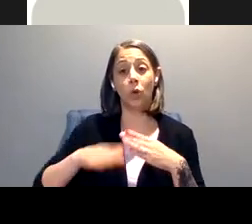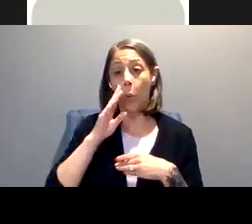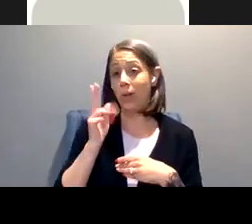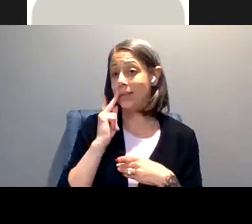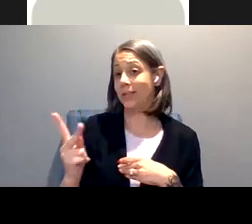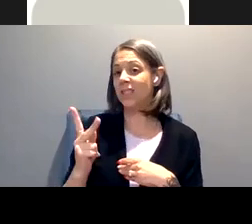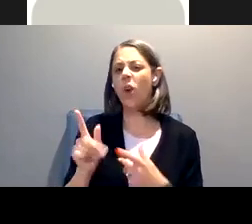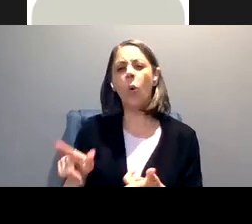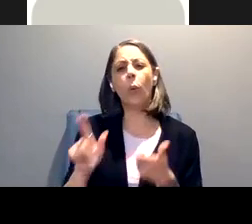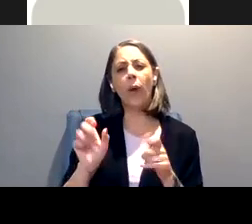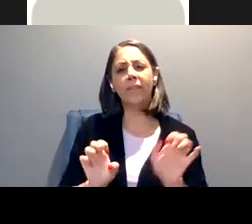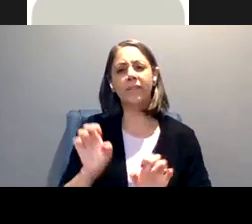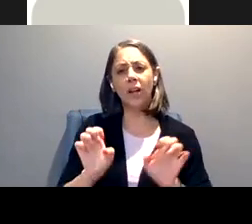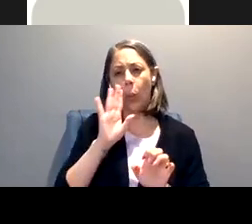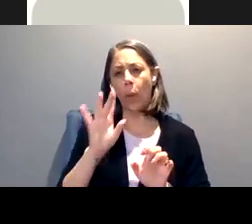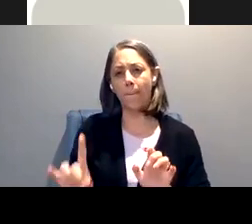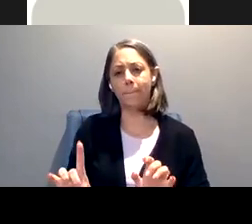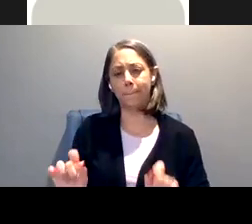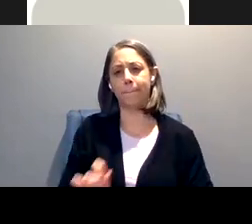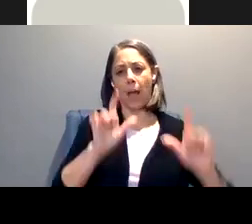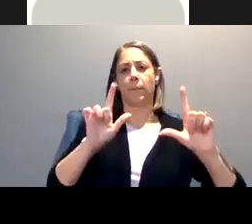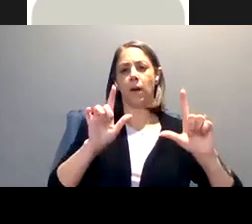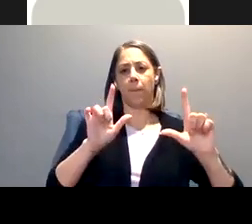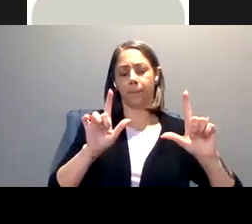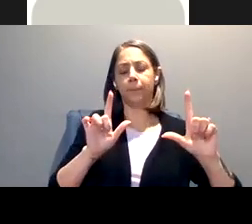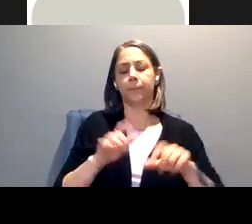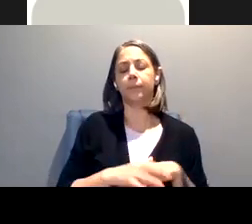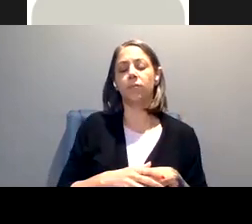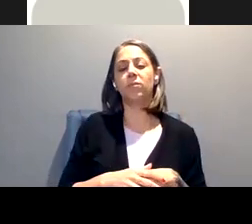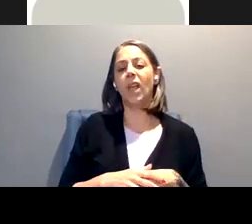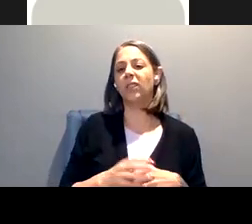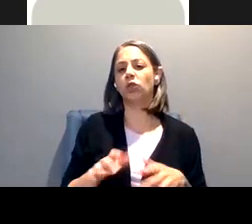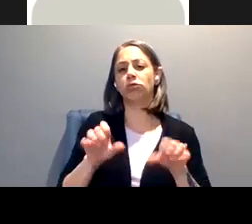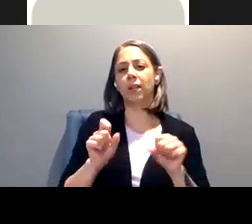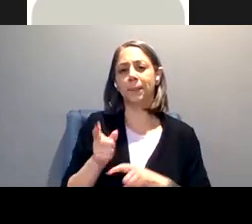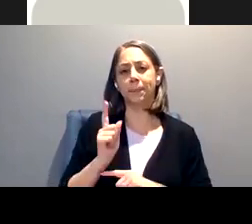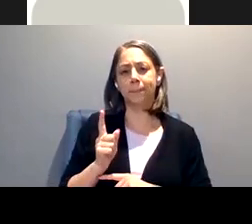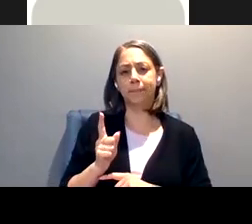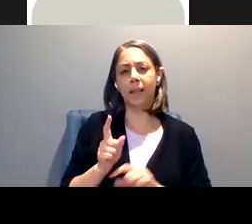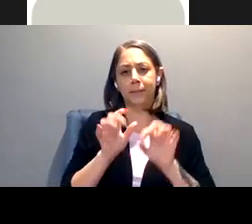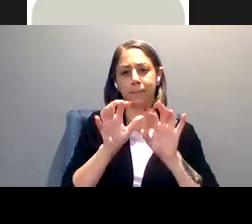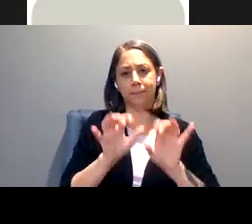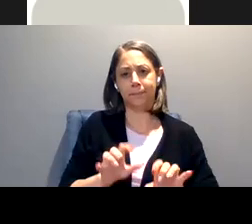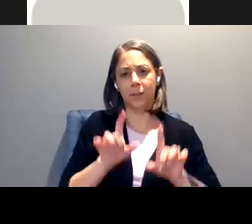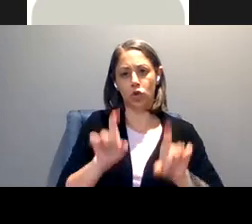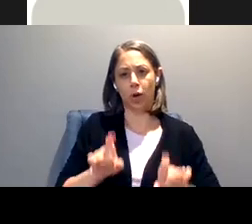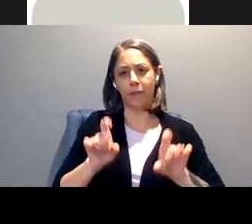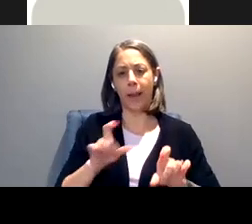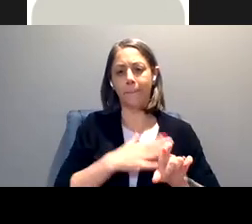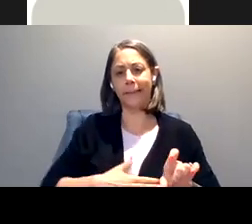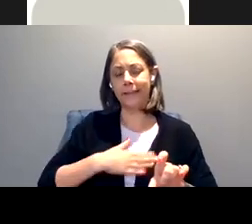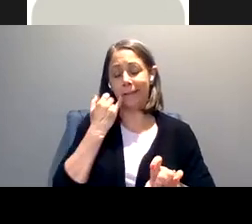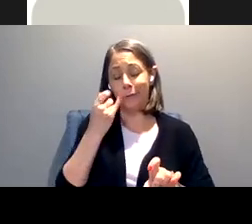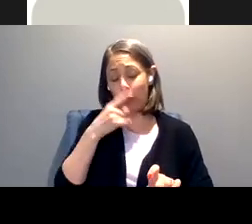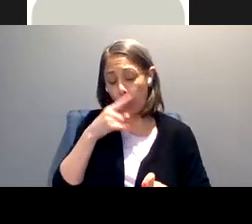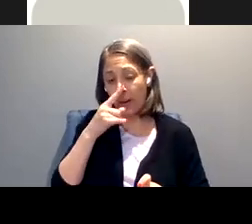of today's session pop up in your browser. So please take a moment and complete that survey if you don't mind. It helps us